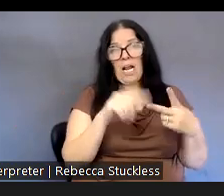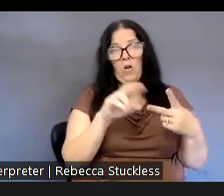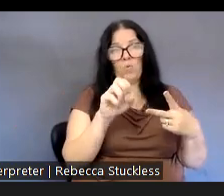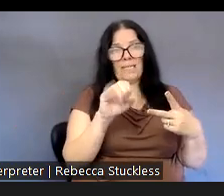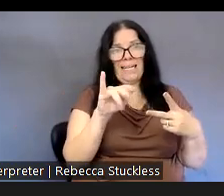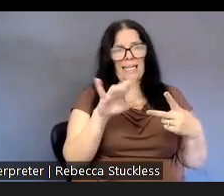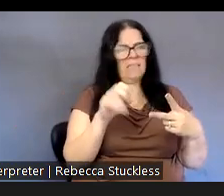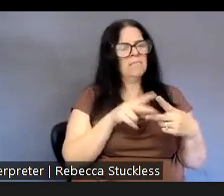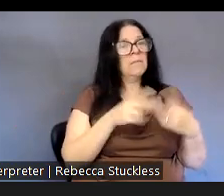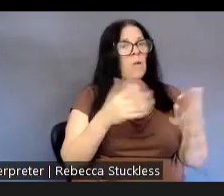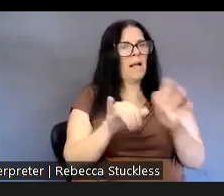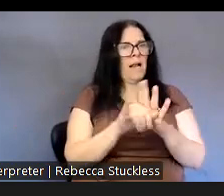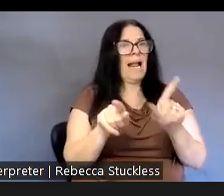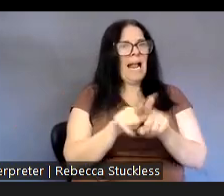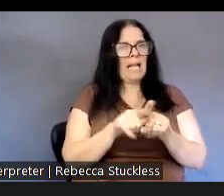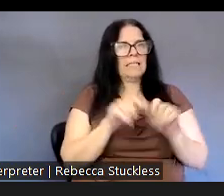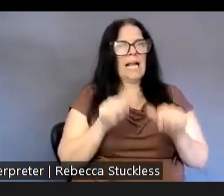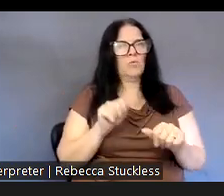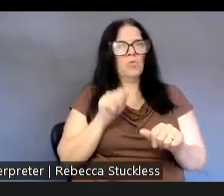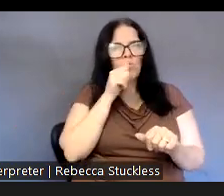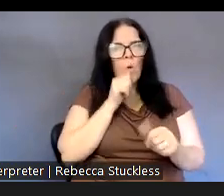active coping during stress.